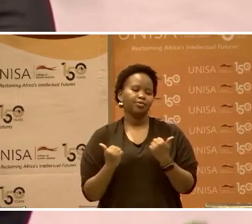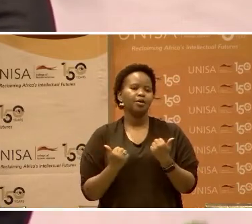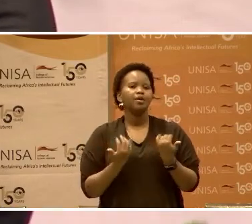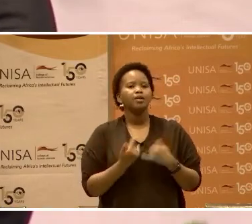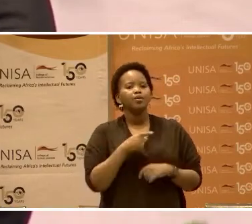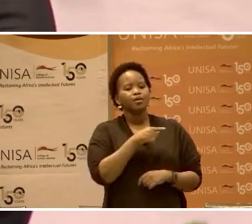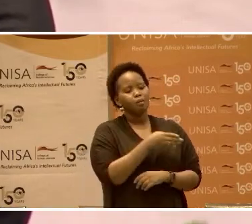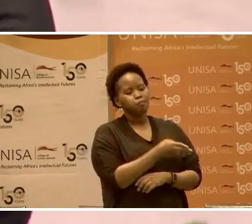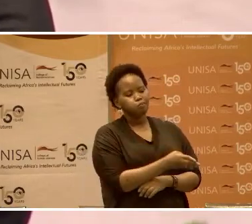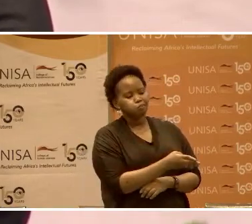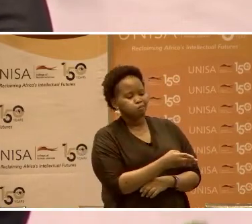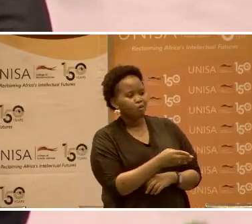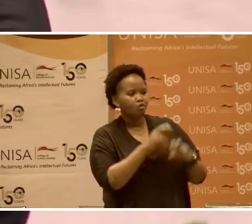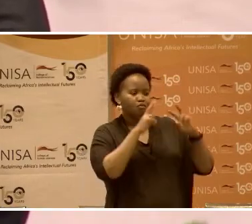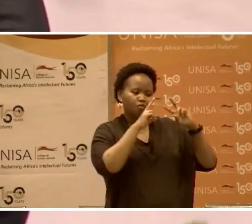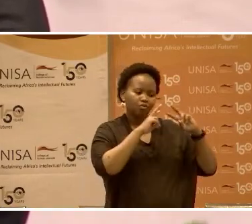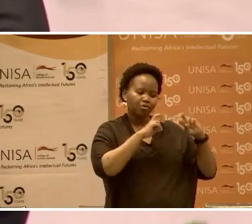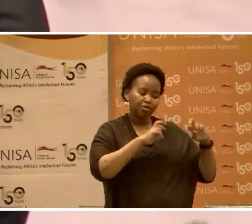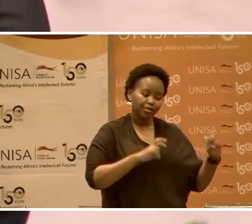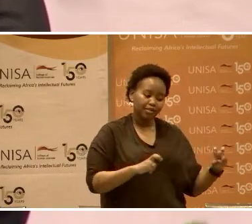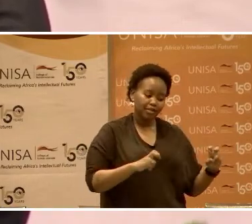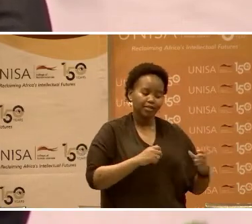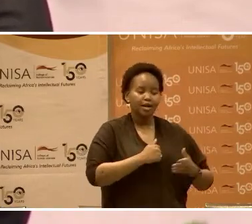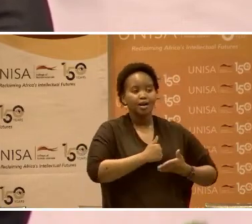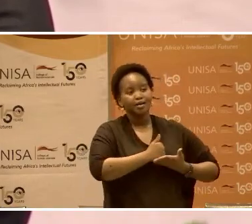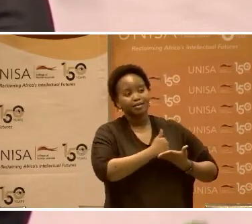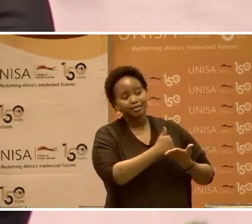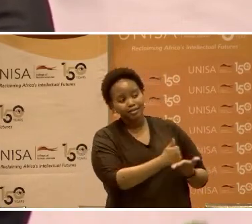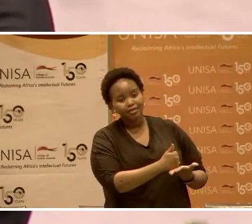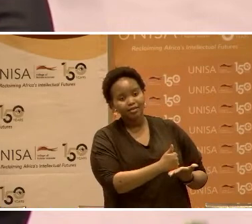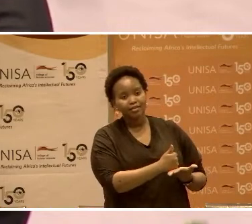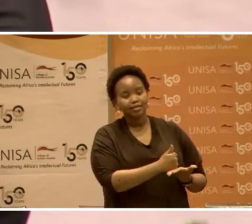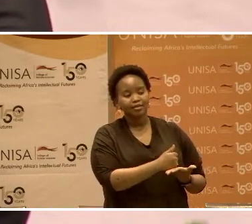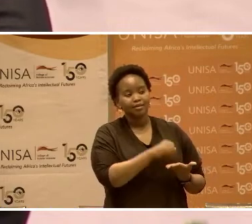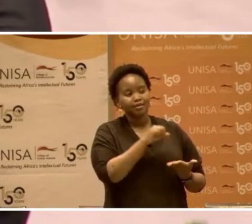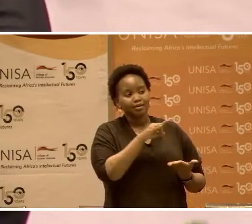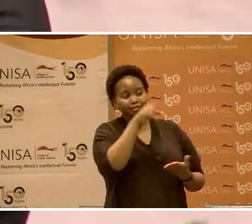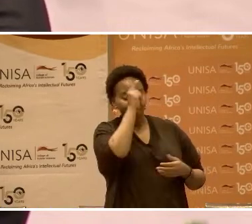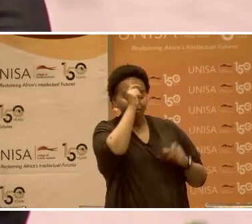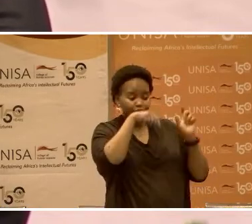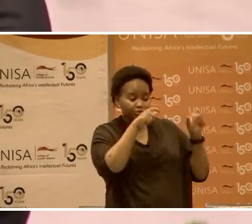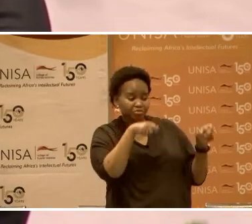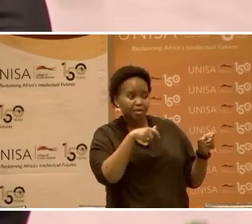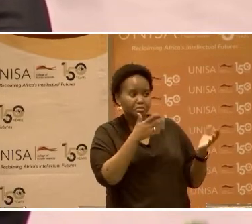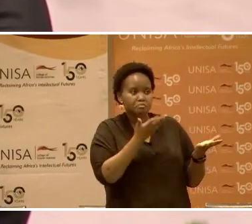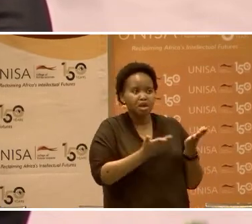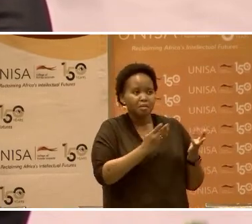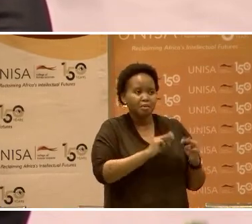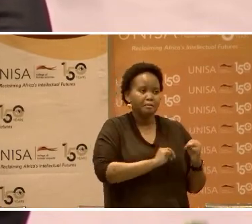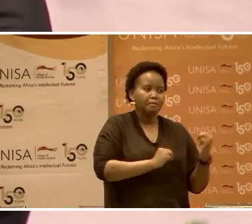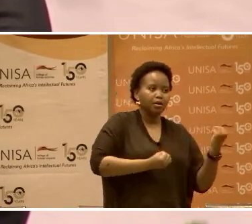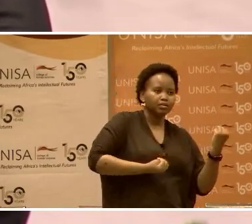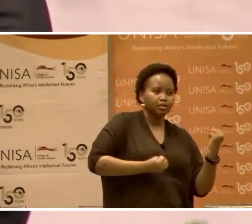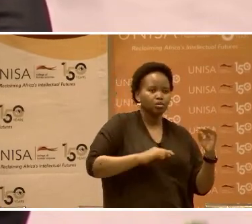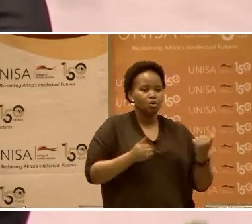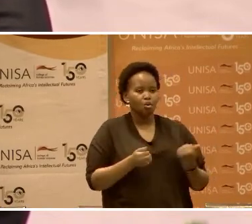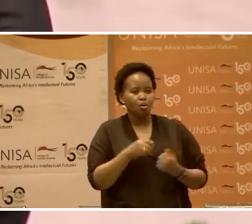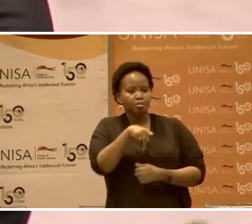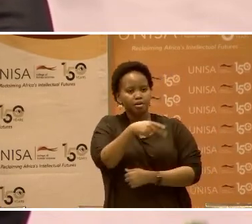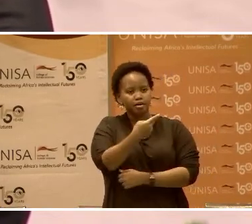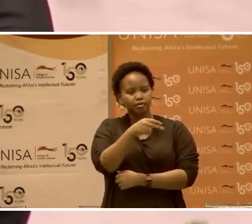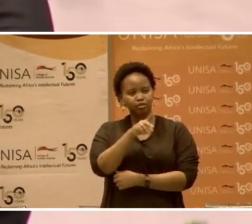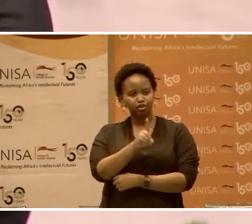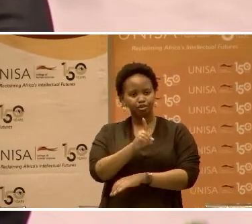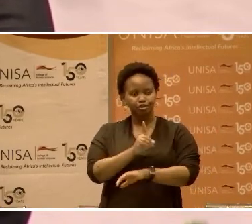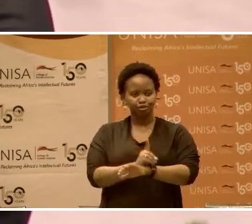any research assistant by research student either at master's or doctoral level, and he's also available for